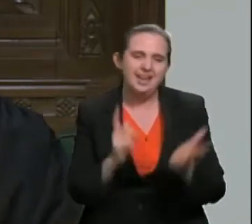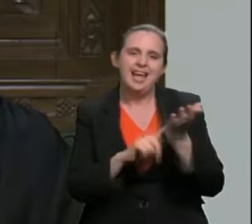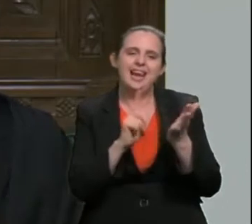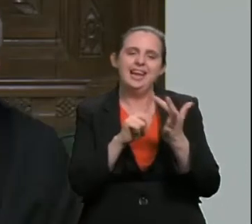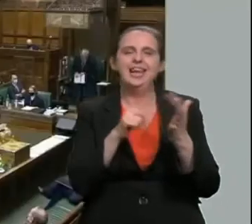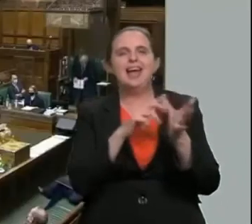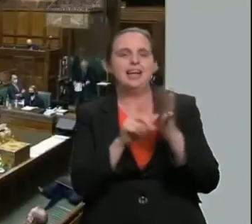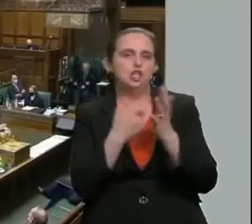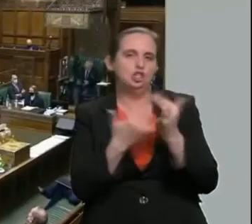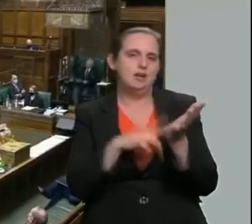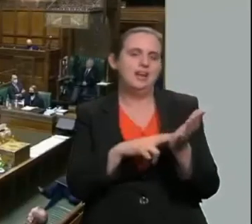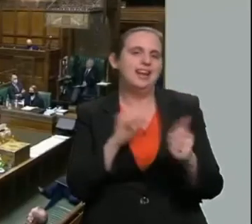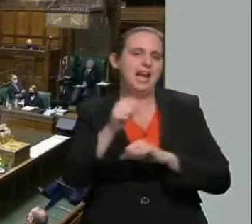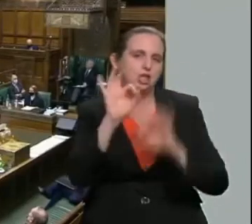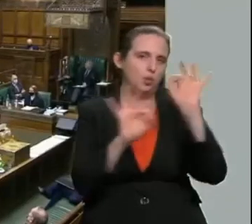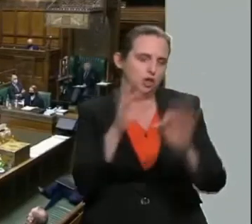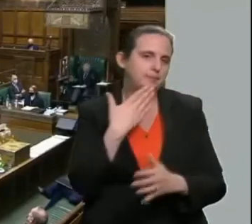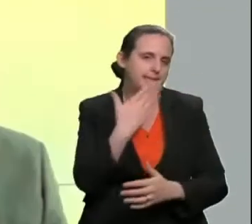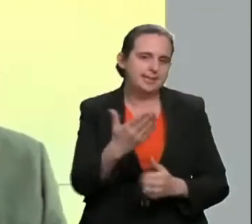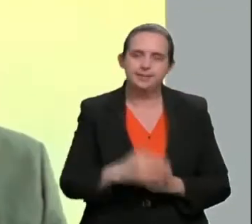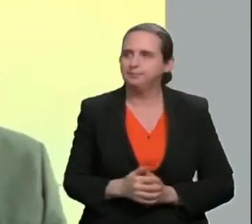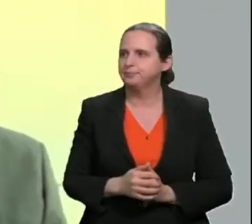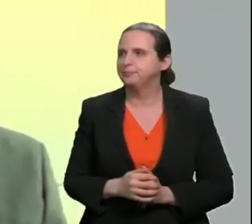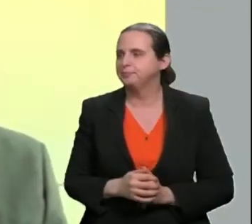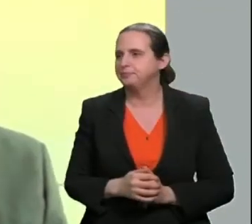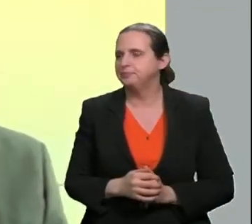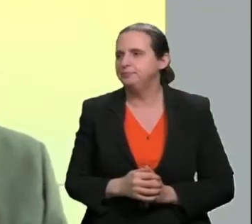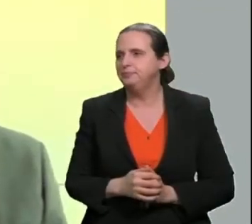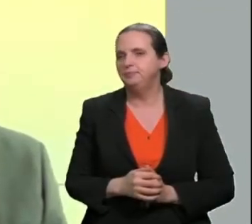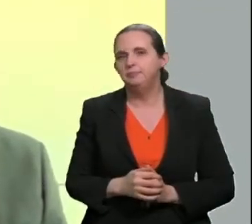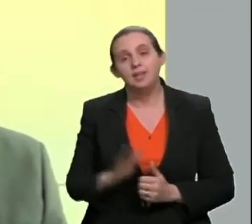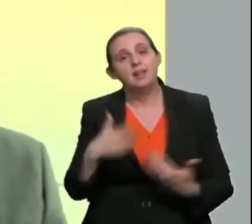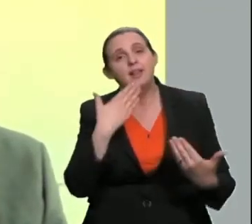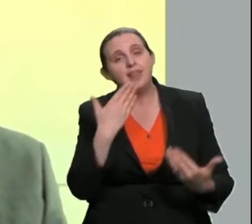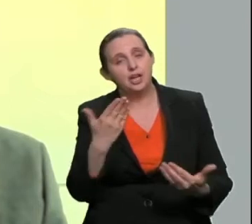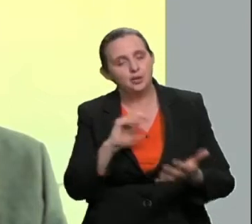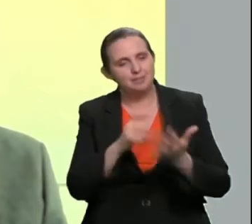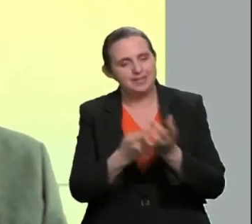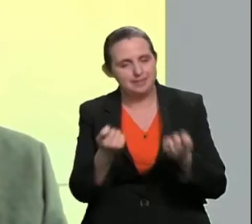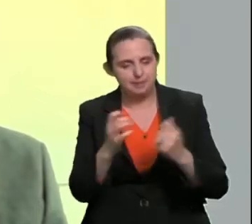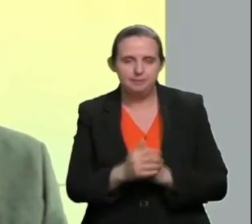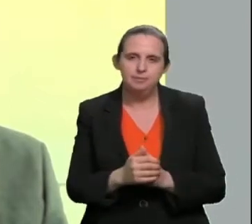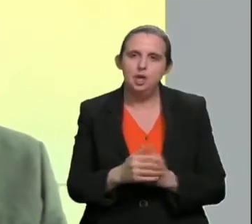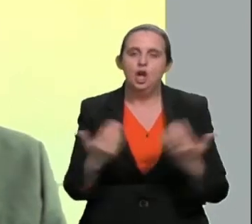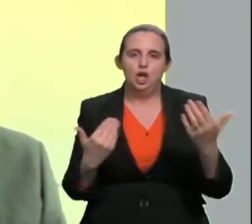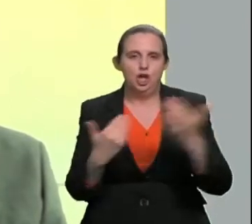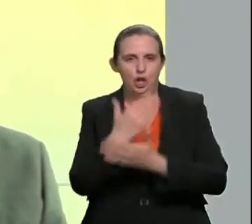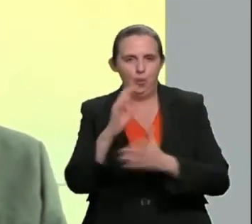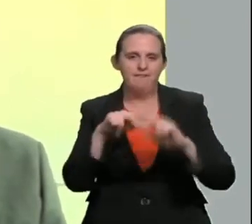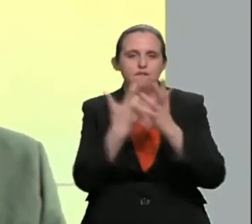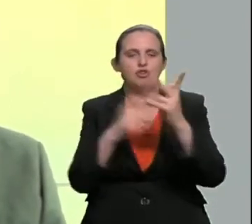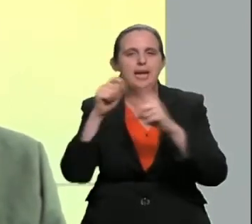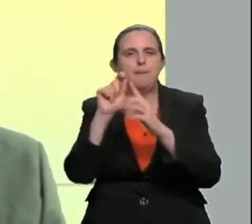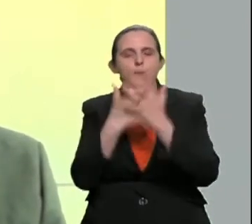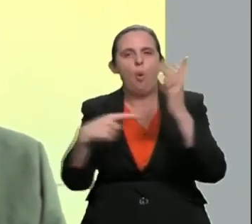you. Lee Anderson. Thank you, Mr. Speaker. A new Freeport for the East Midlands will create over 60,000 new